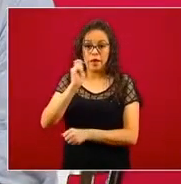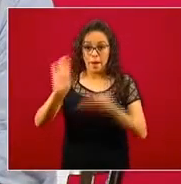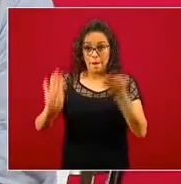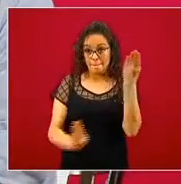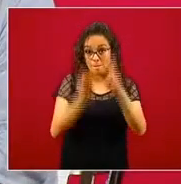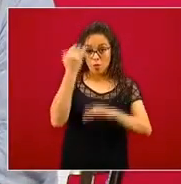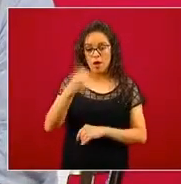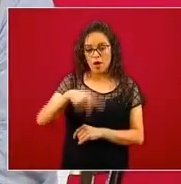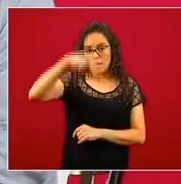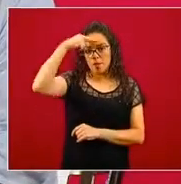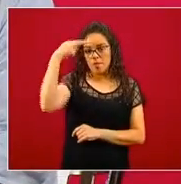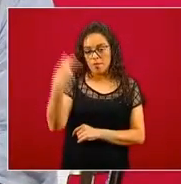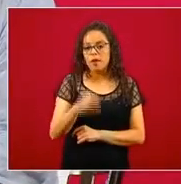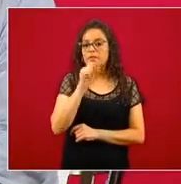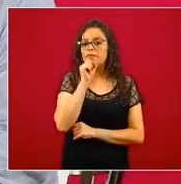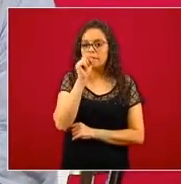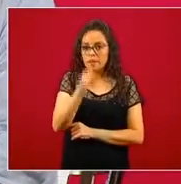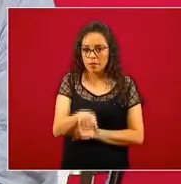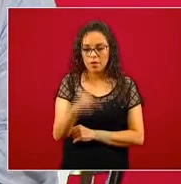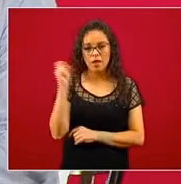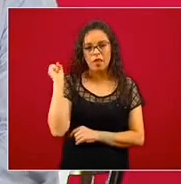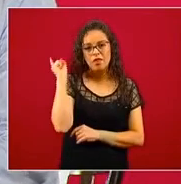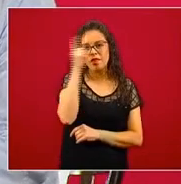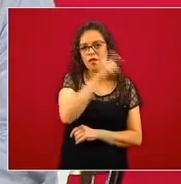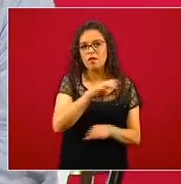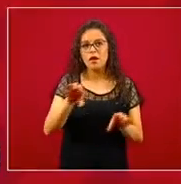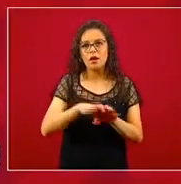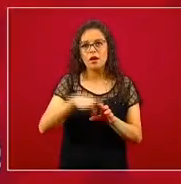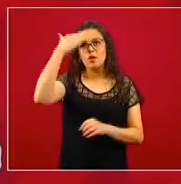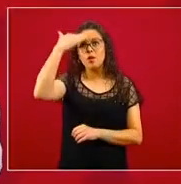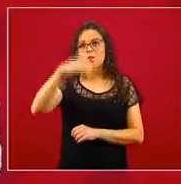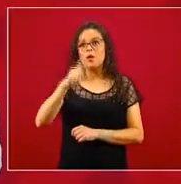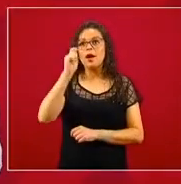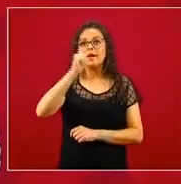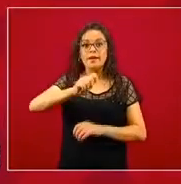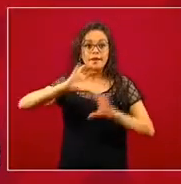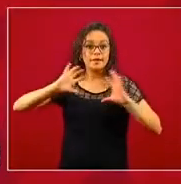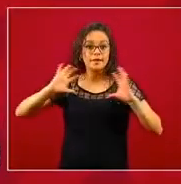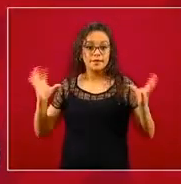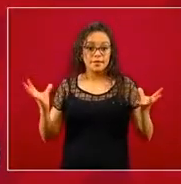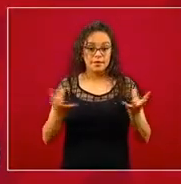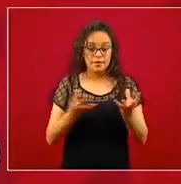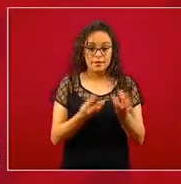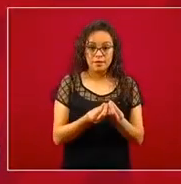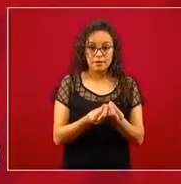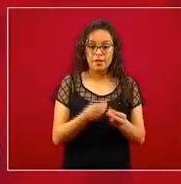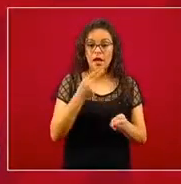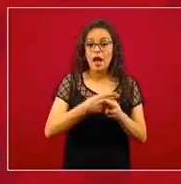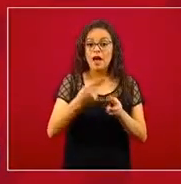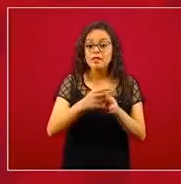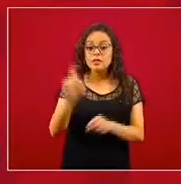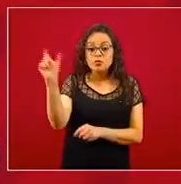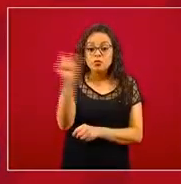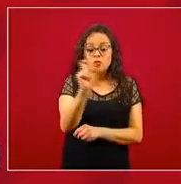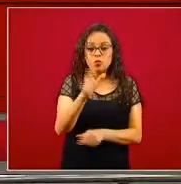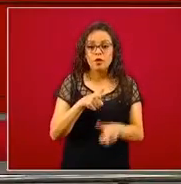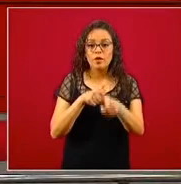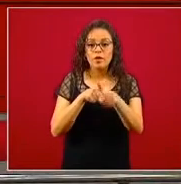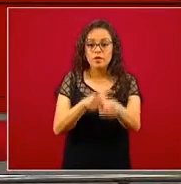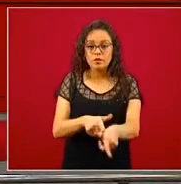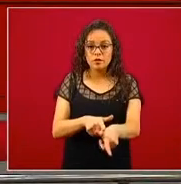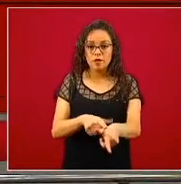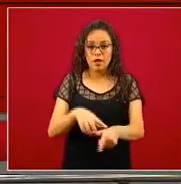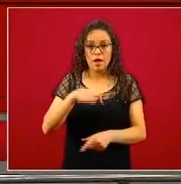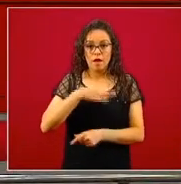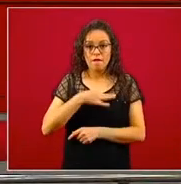to identify throughout the epidemic in Mexico and around the world. And it is difficult to have a general forecast in terms